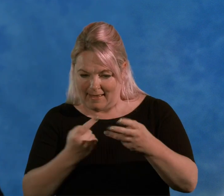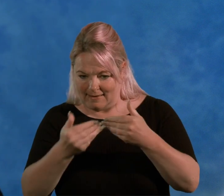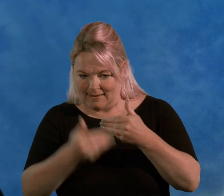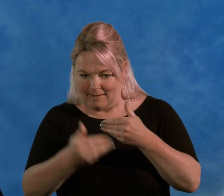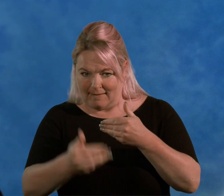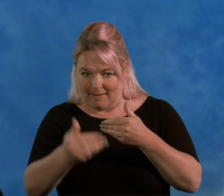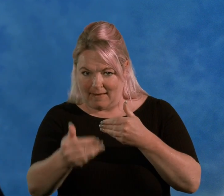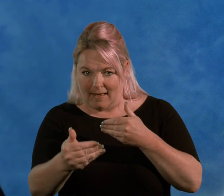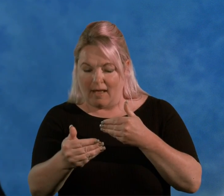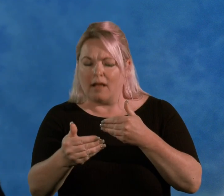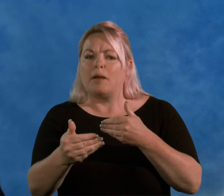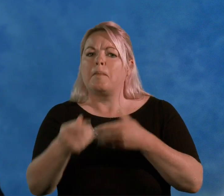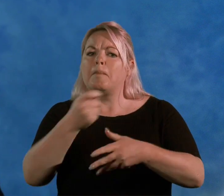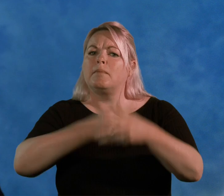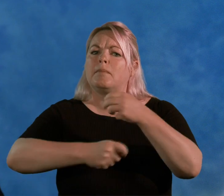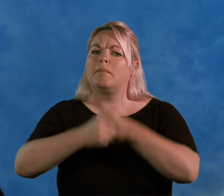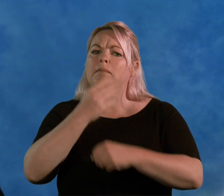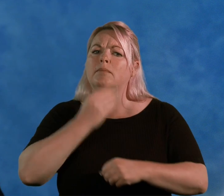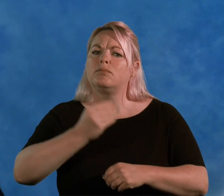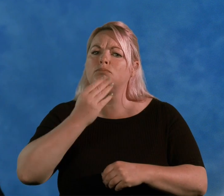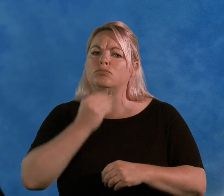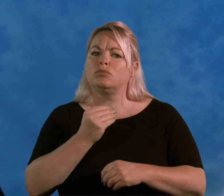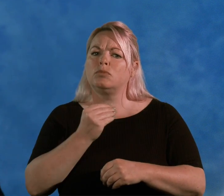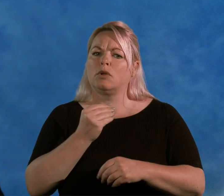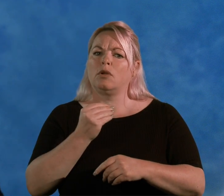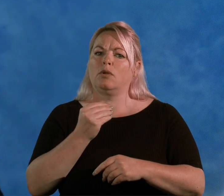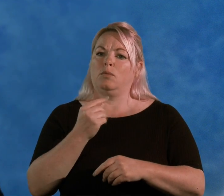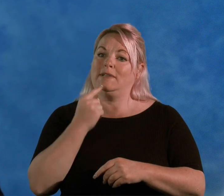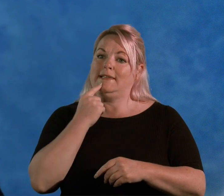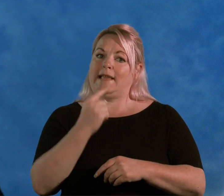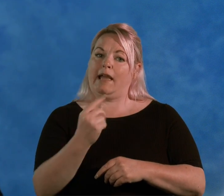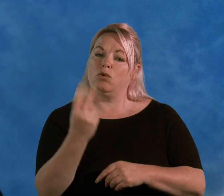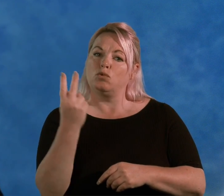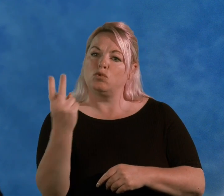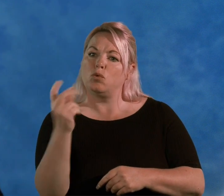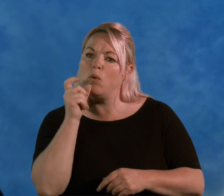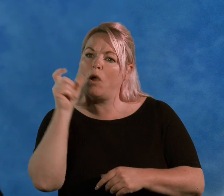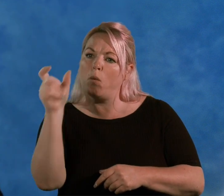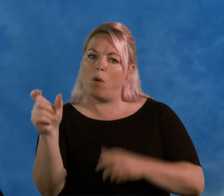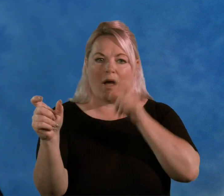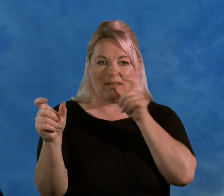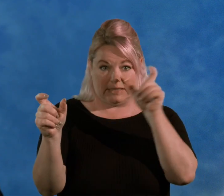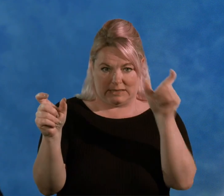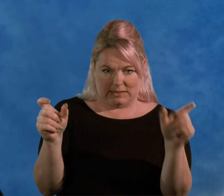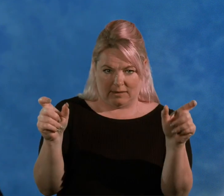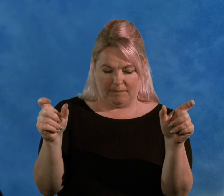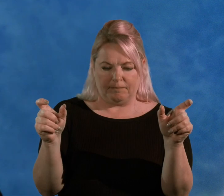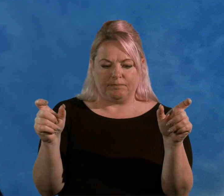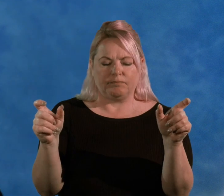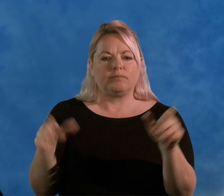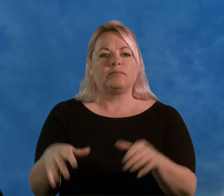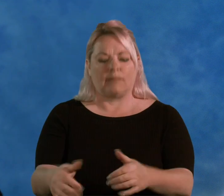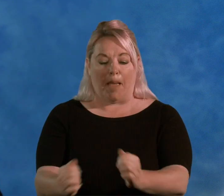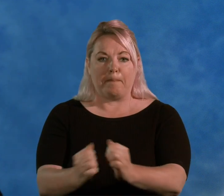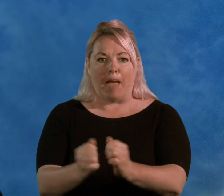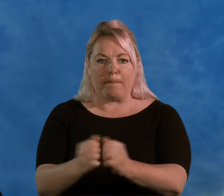after a little bit of acclimatization was to say 2 words. So she